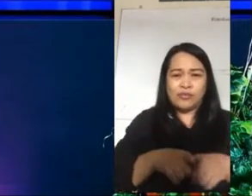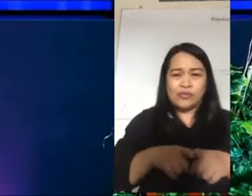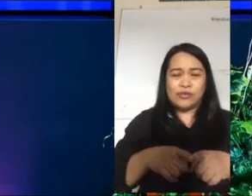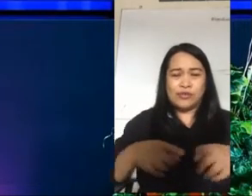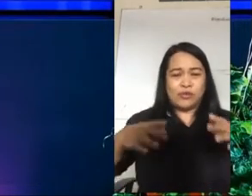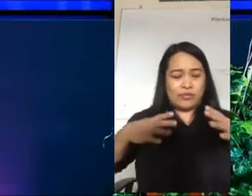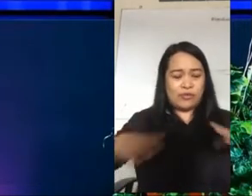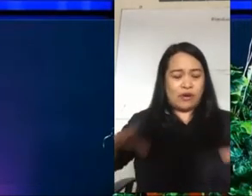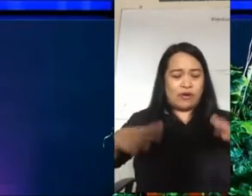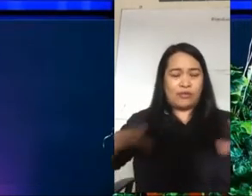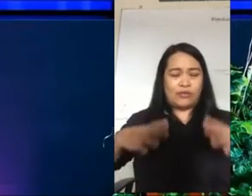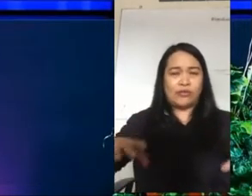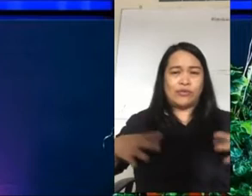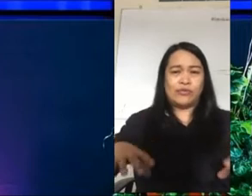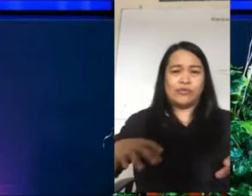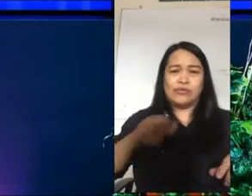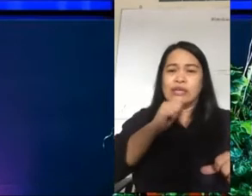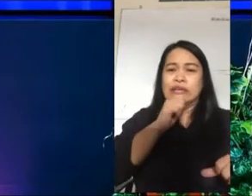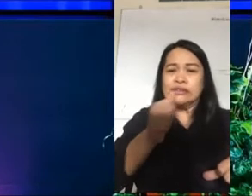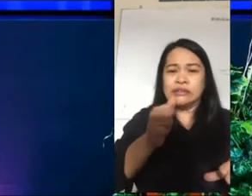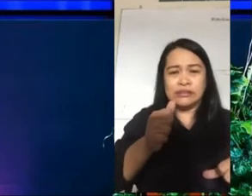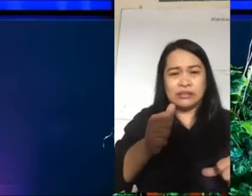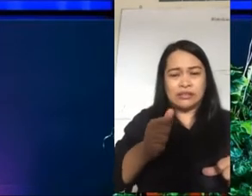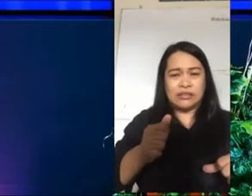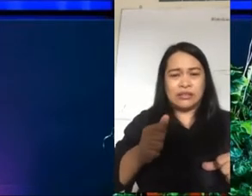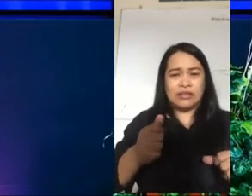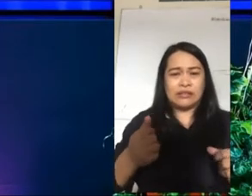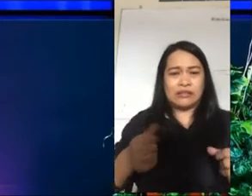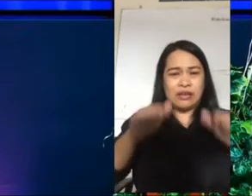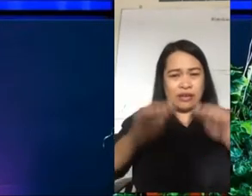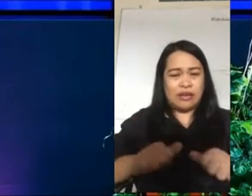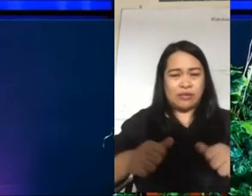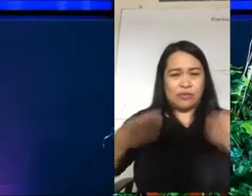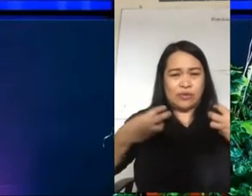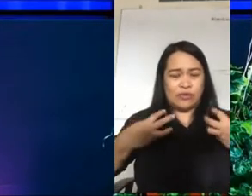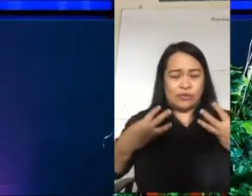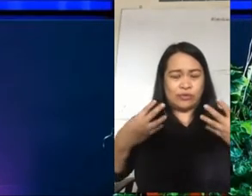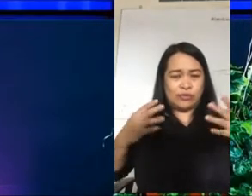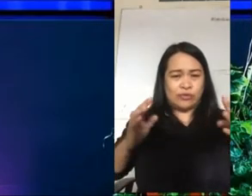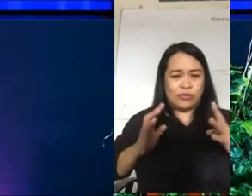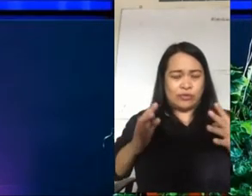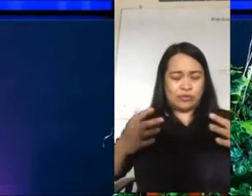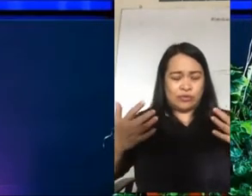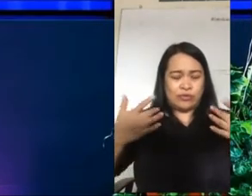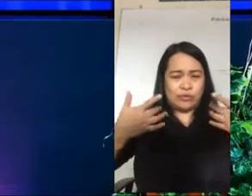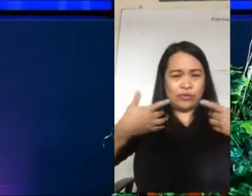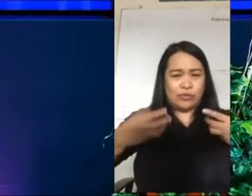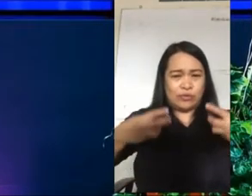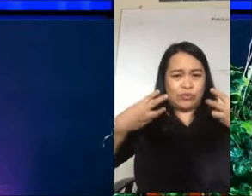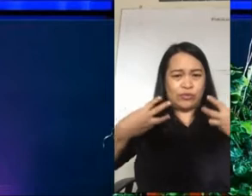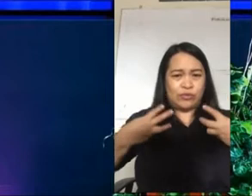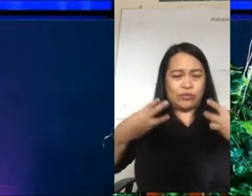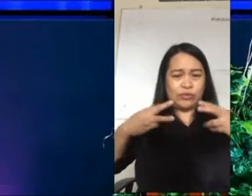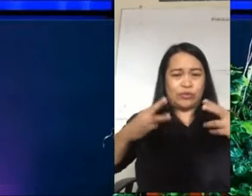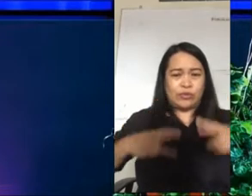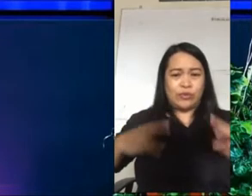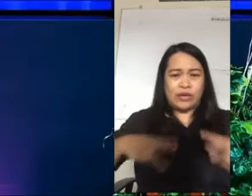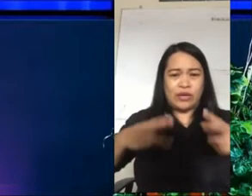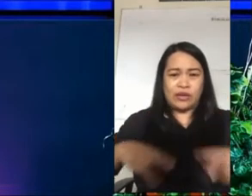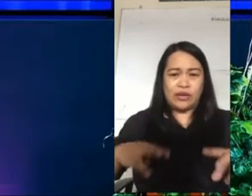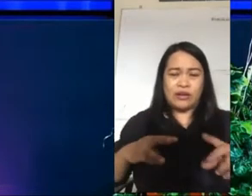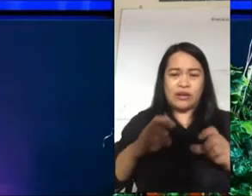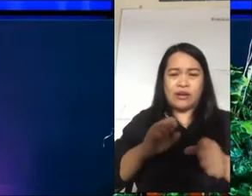they used to. We lose jobs, relationship ends, churches are in transitions, and now we are now